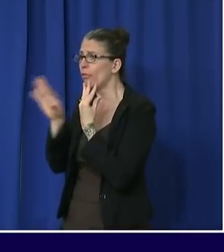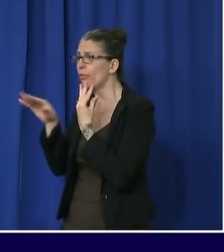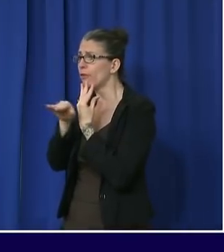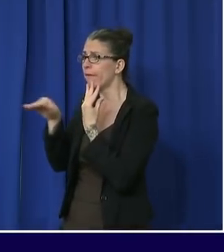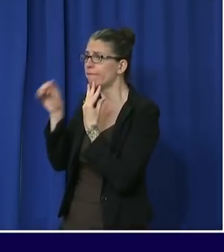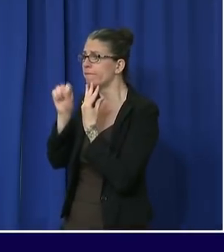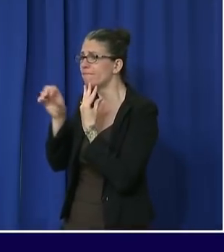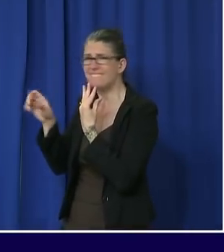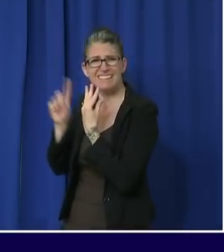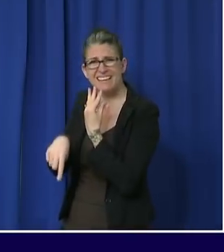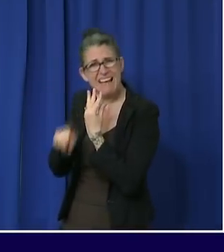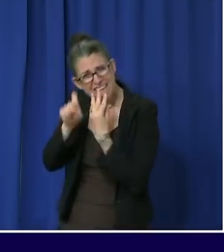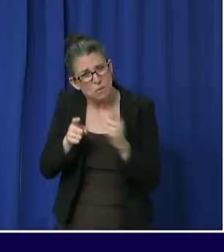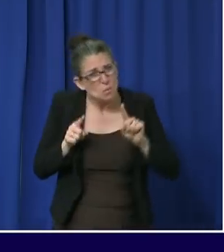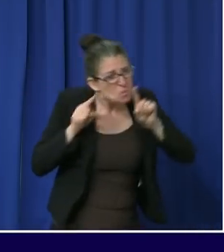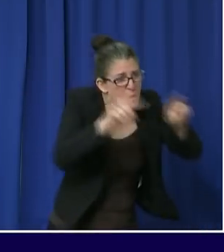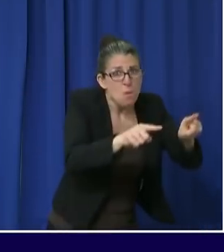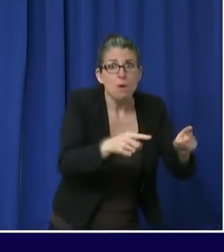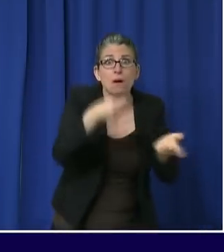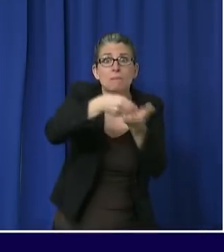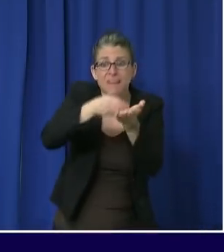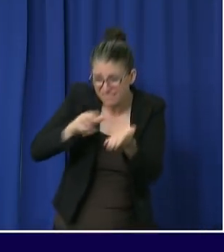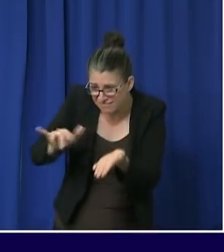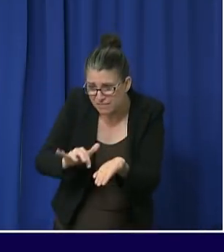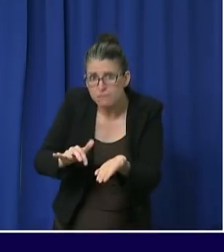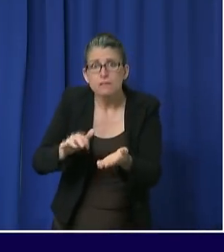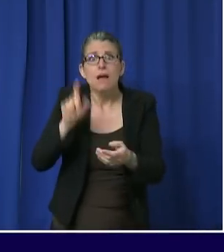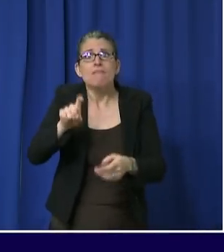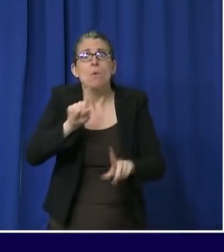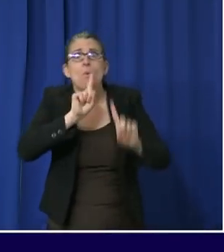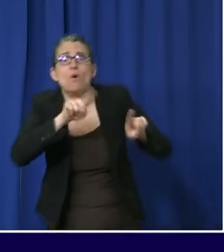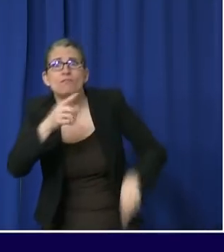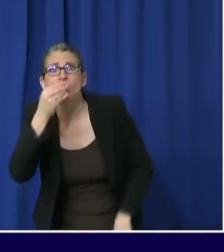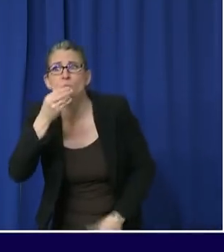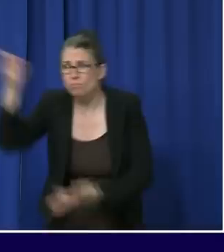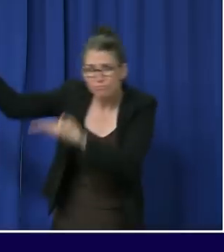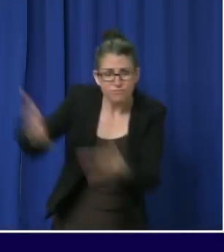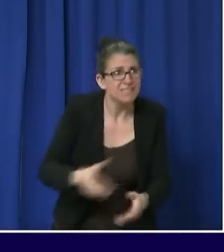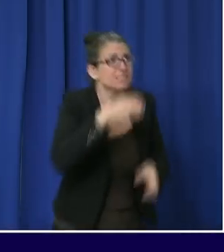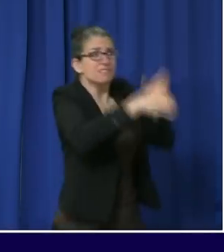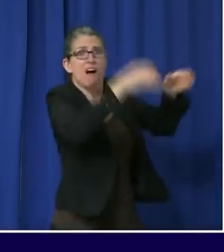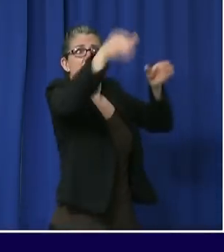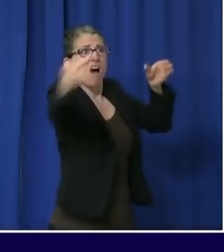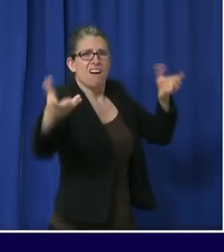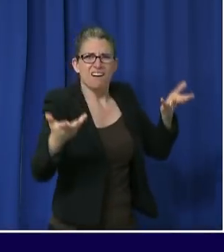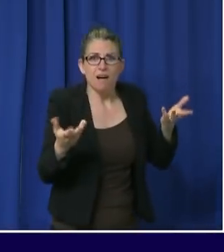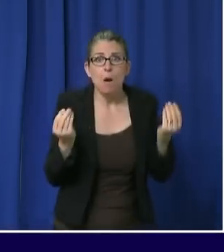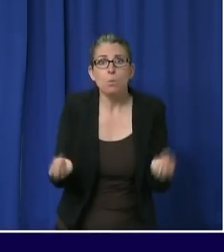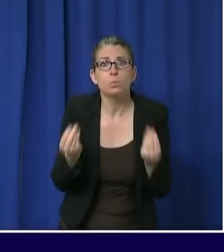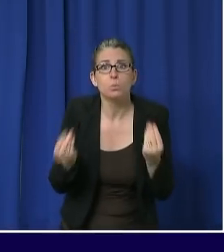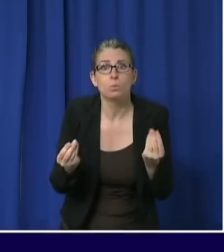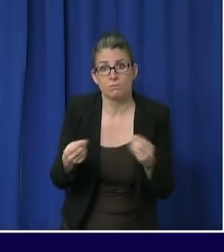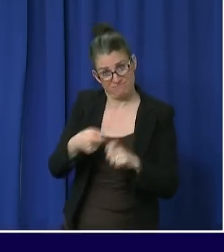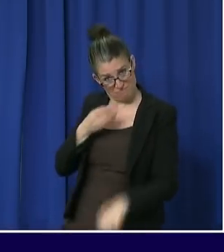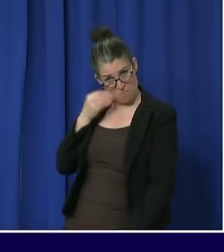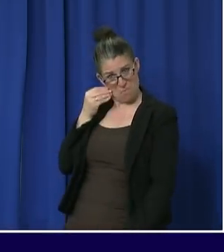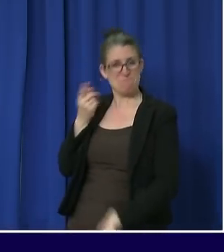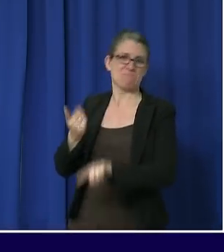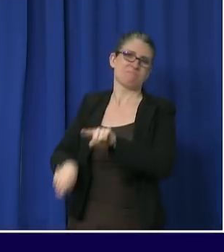Like the retail store clerks who are there when we need to find just the right part to fix our broken water heater.